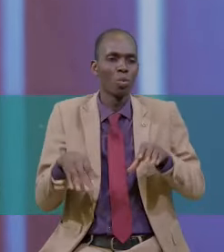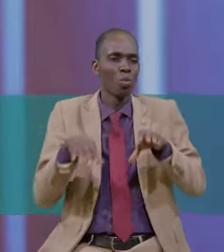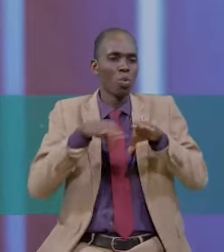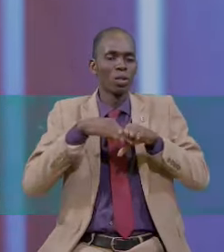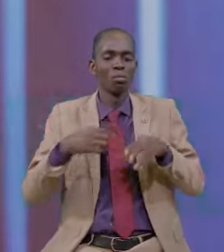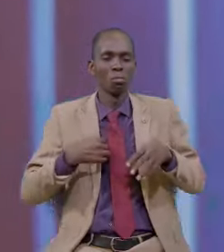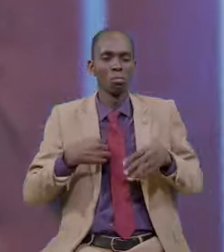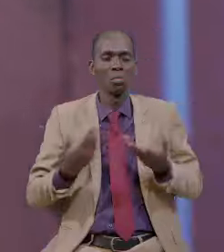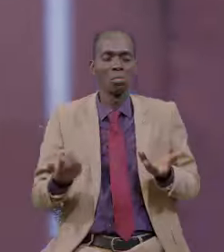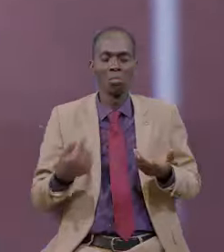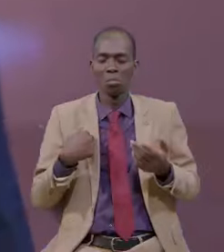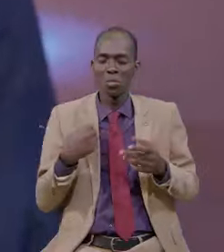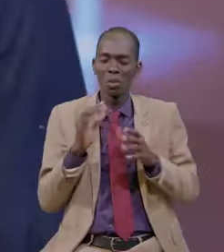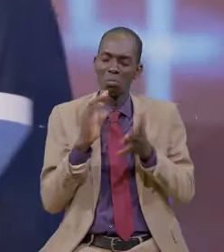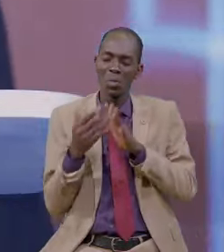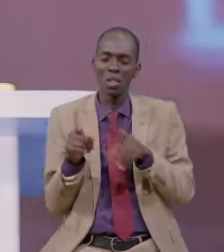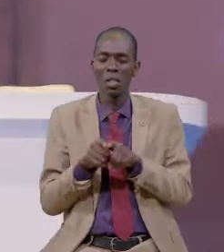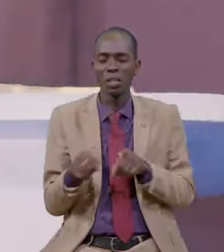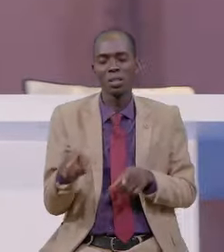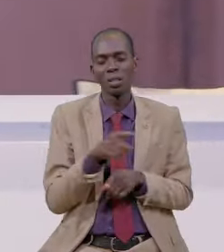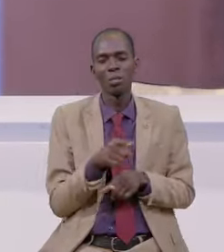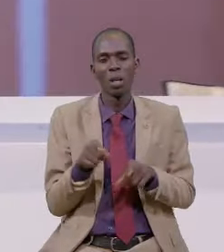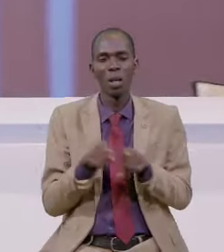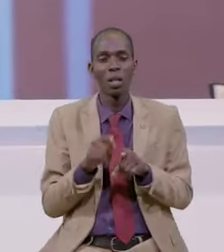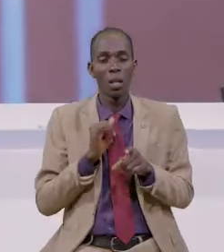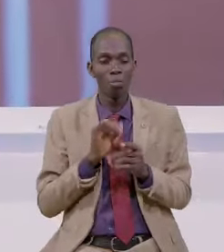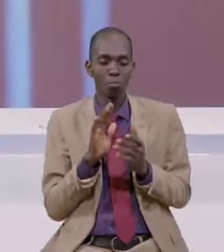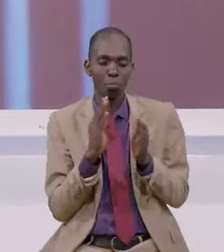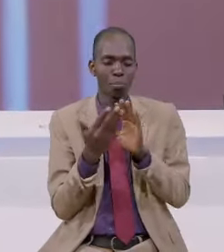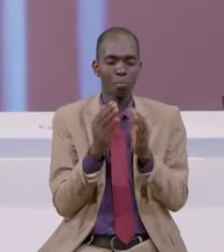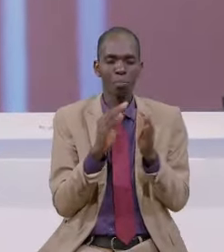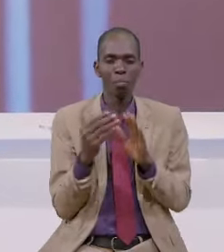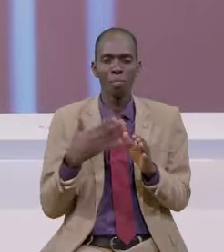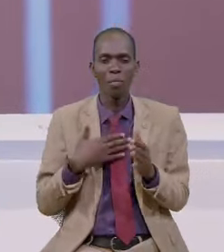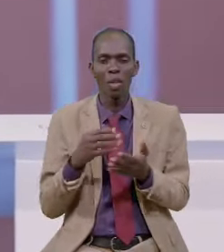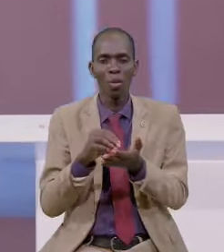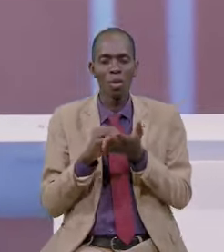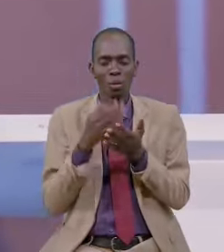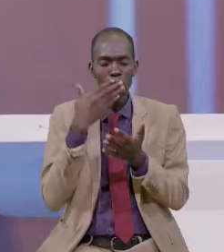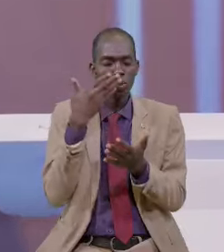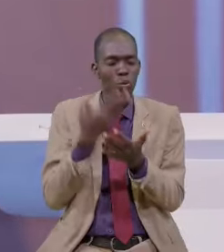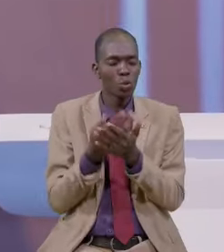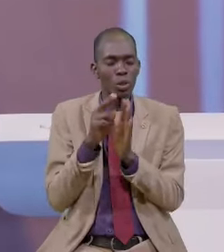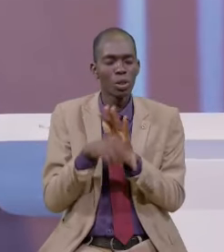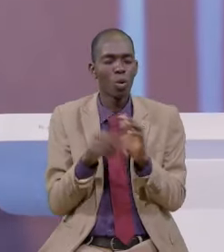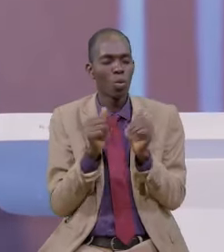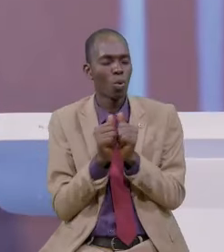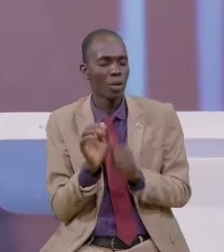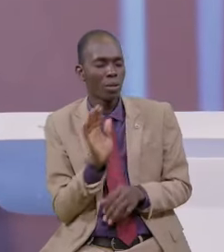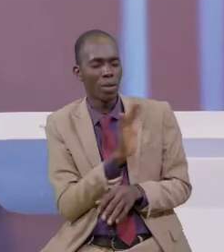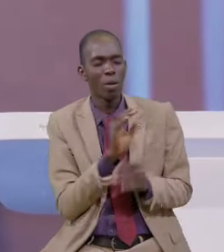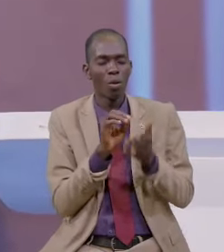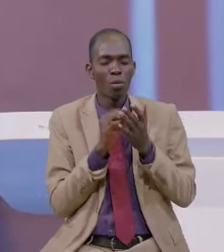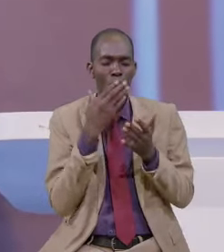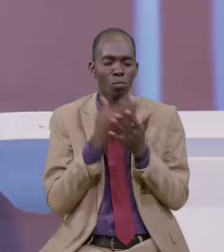them. As I compare my own goodness with their own goodness, those who say